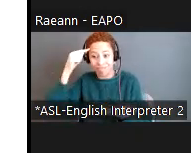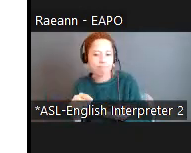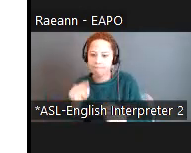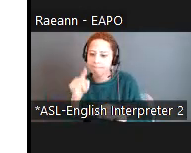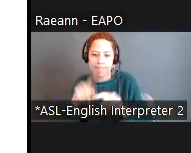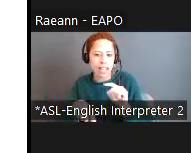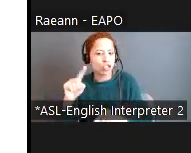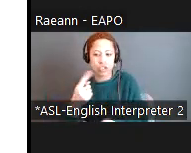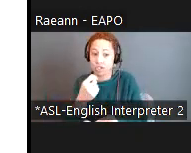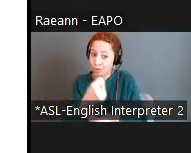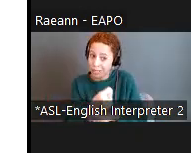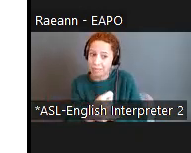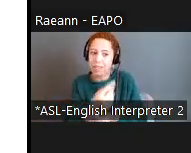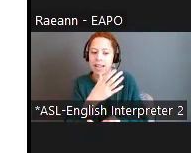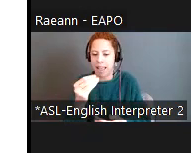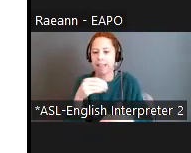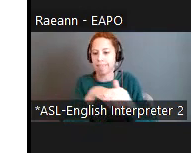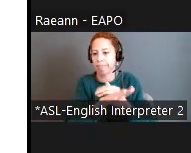long-term care home decisions.